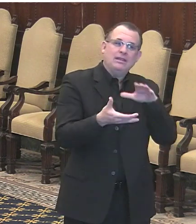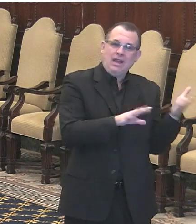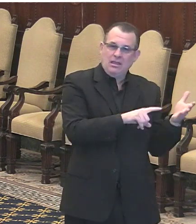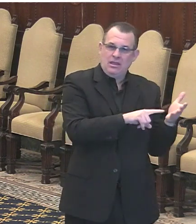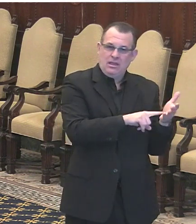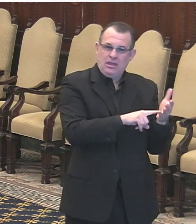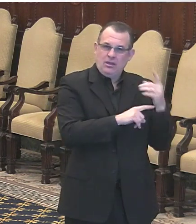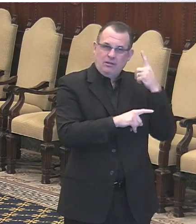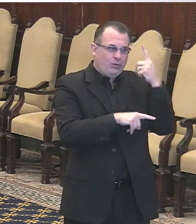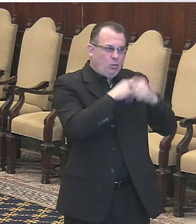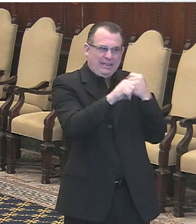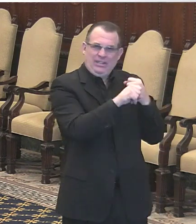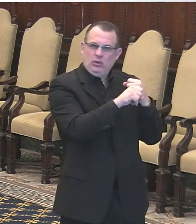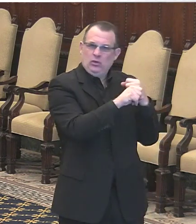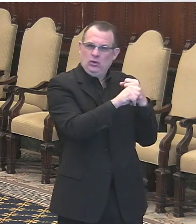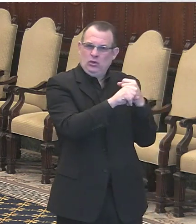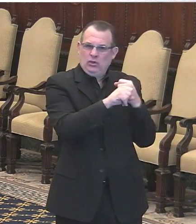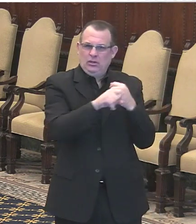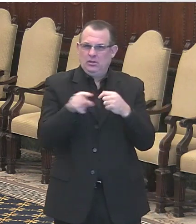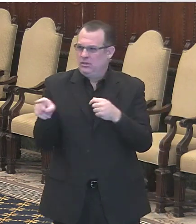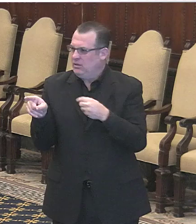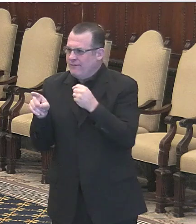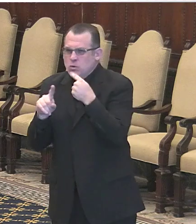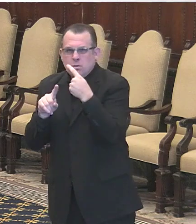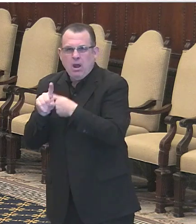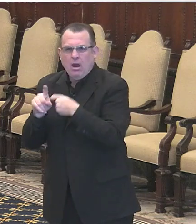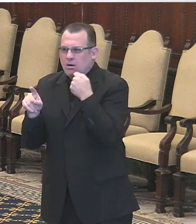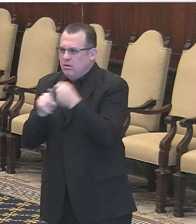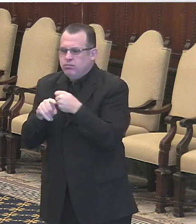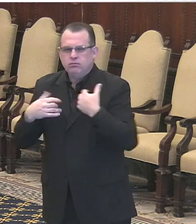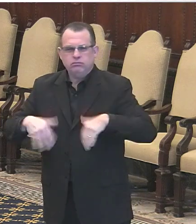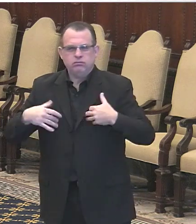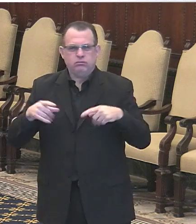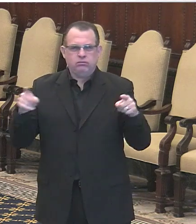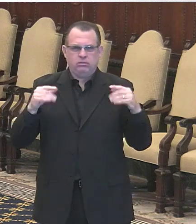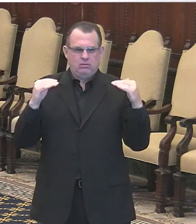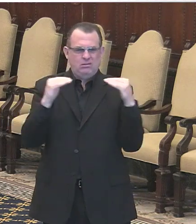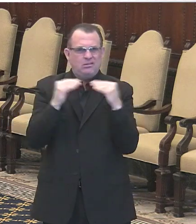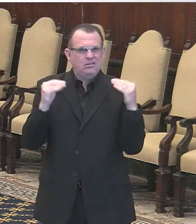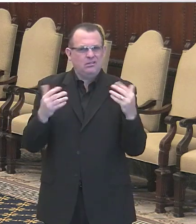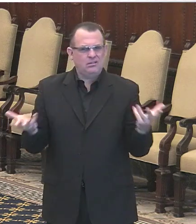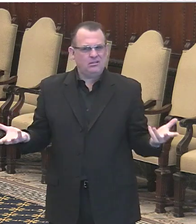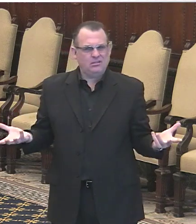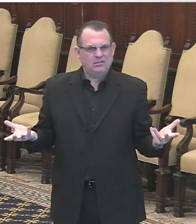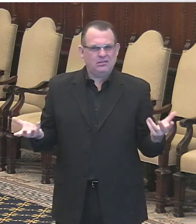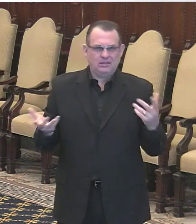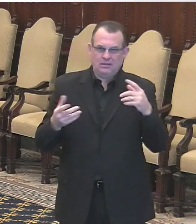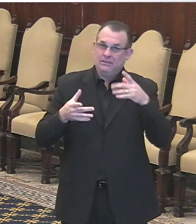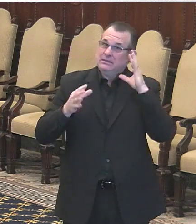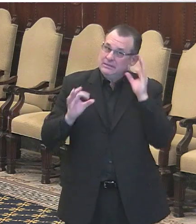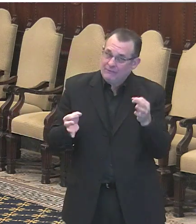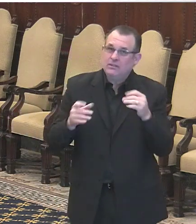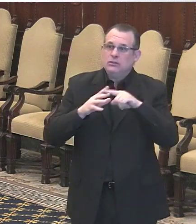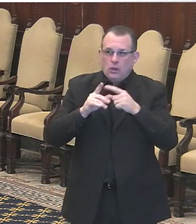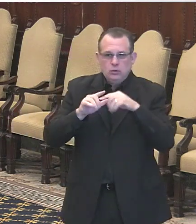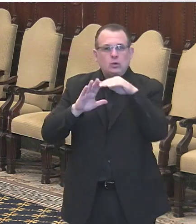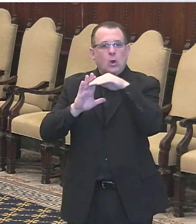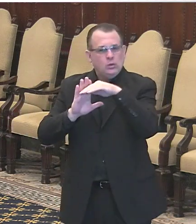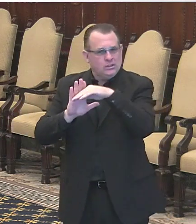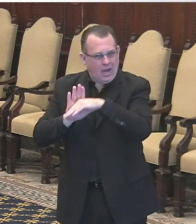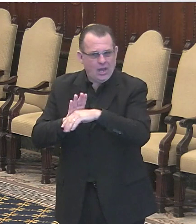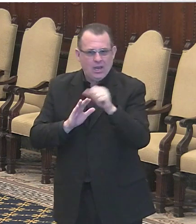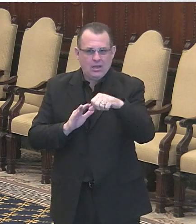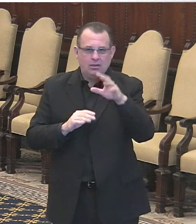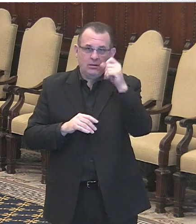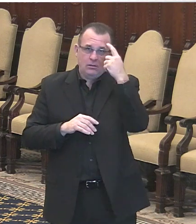number of new deaths per day is clearly downward. We're clearly making progress. And it is absolutely clear that if we had not taken the steps we're taking